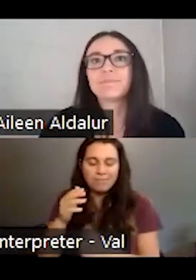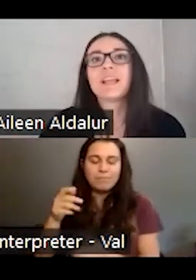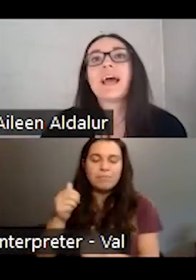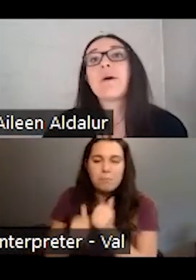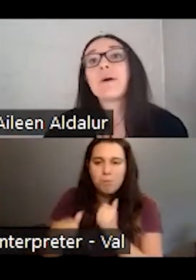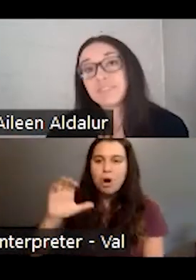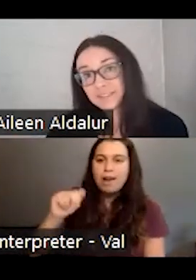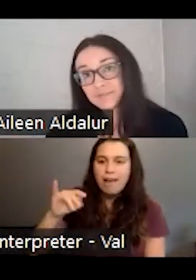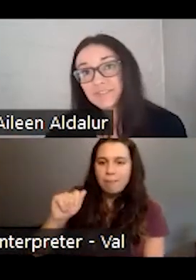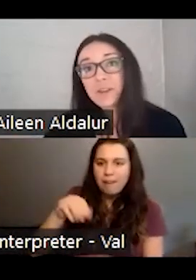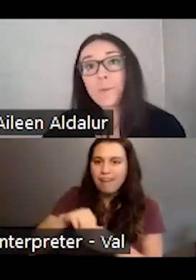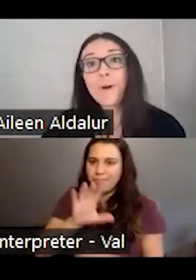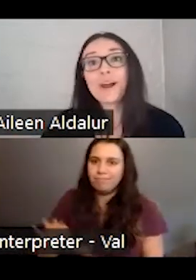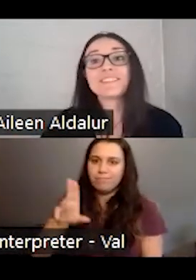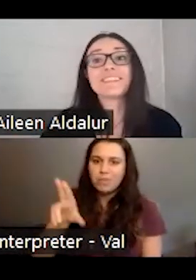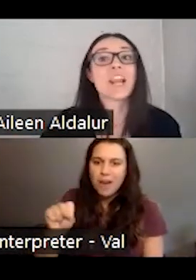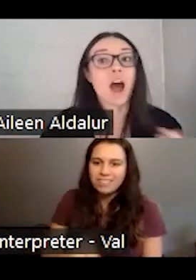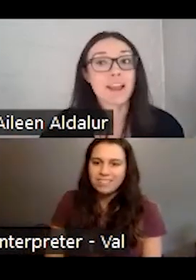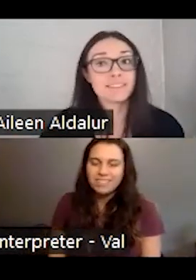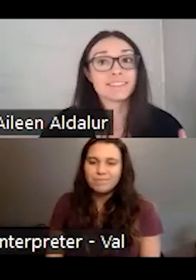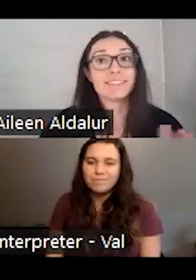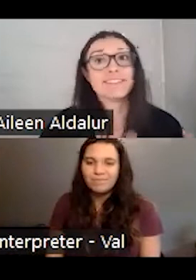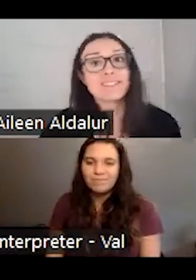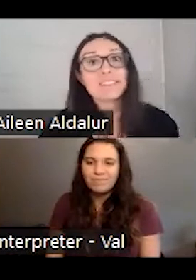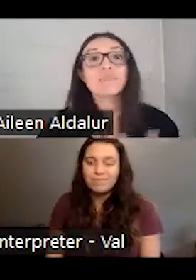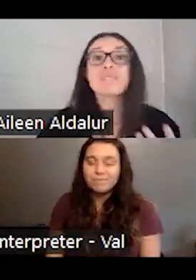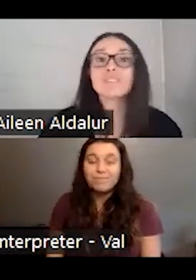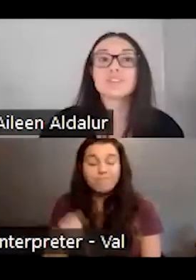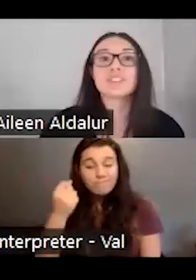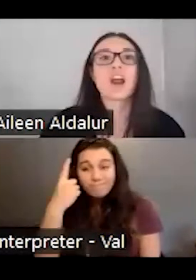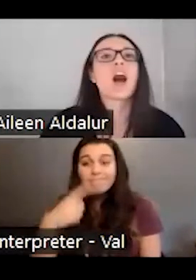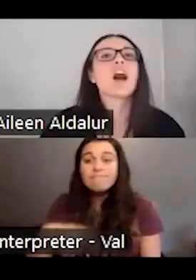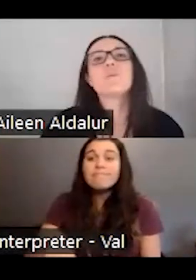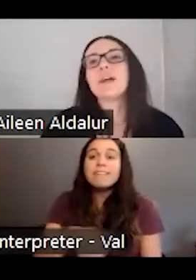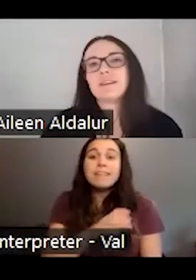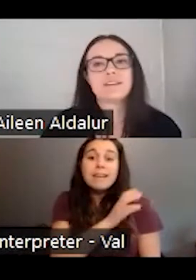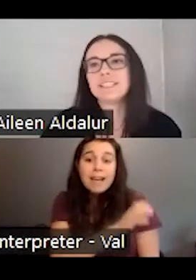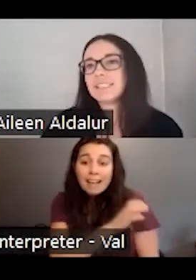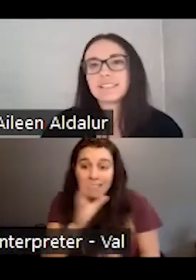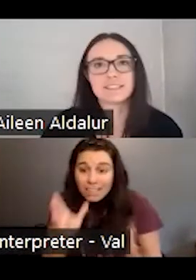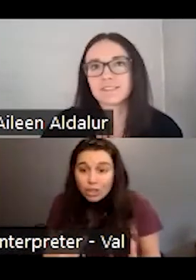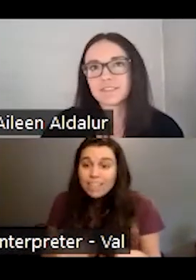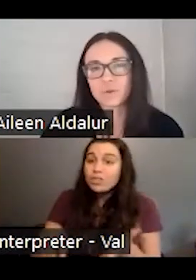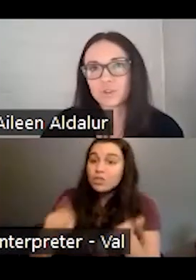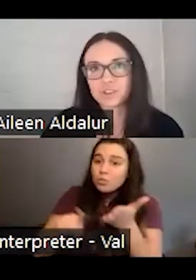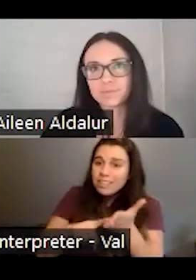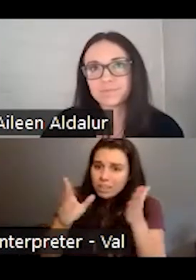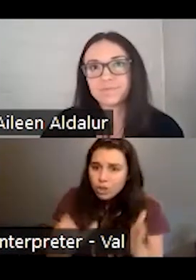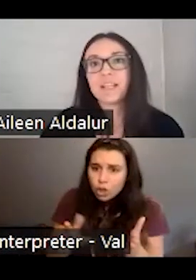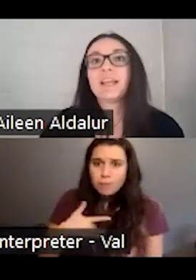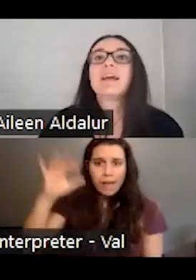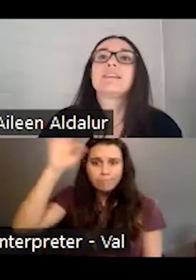States. However, more often than not, clinicians and researchers are unaware of the existence of deaf